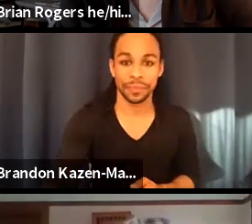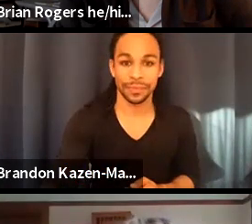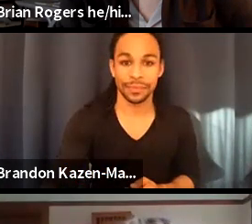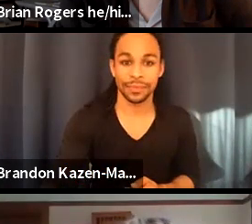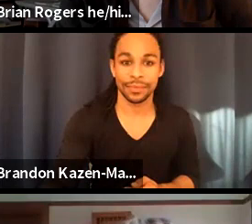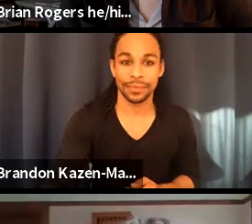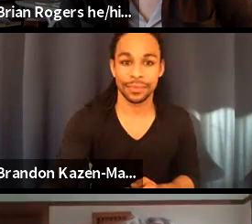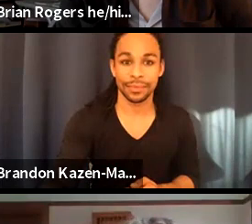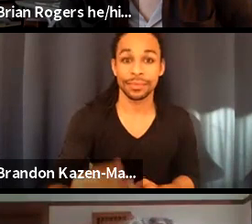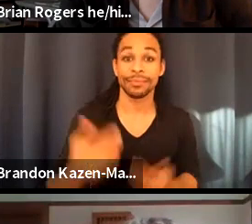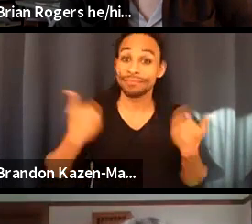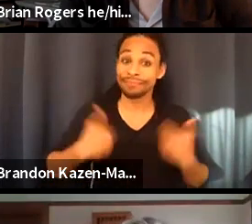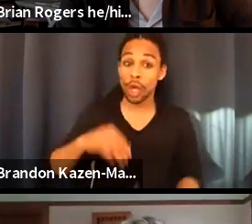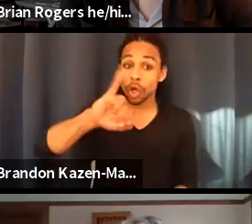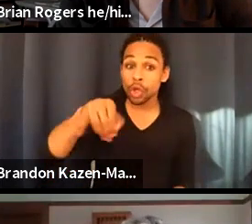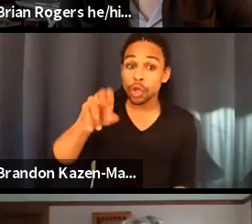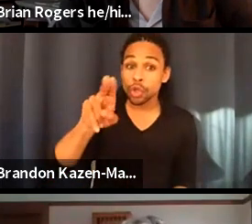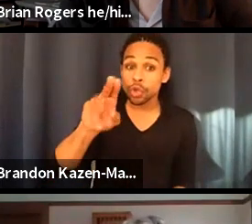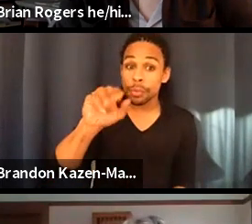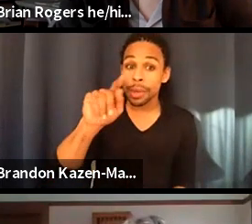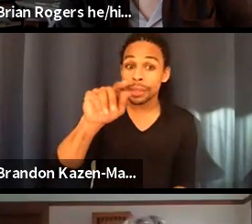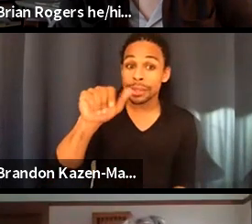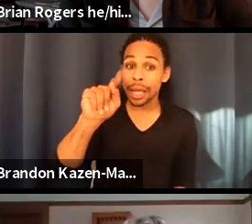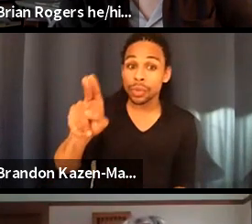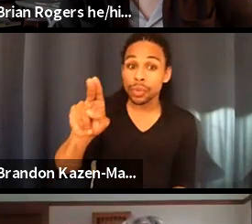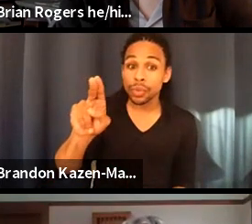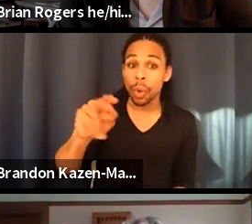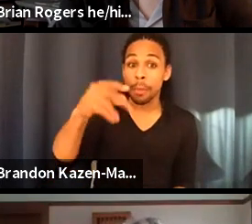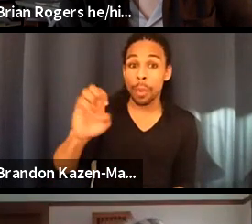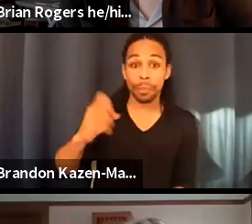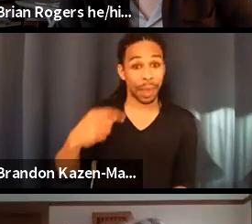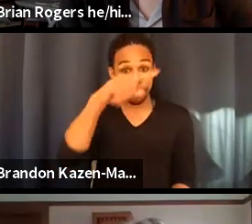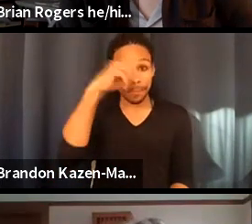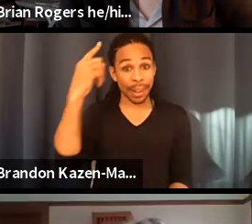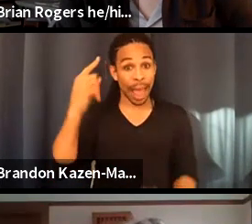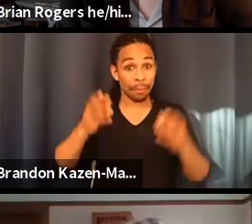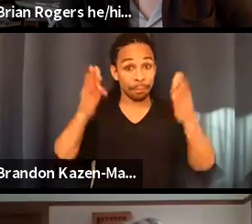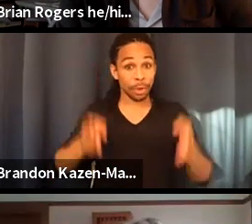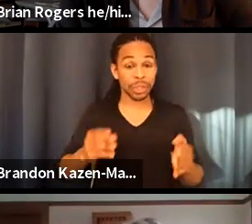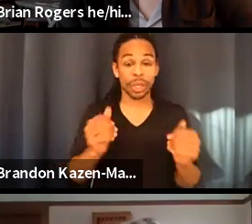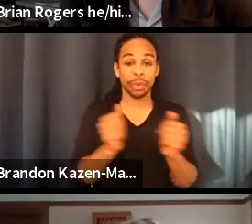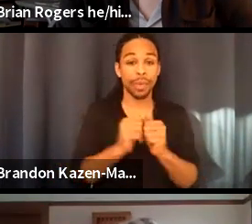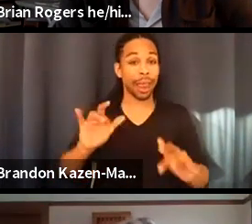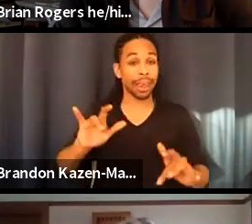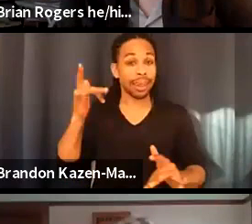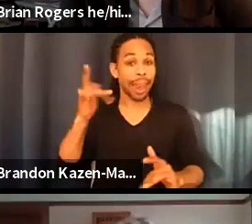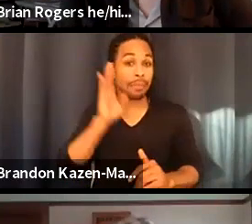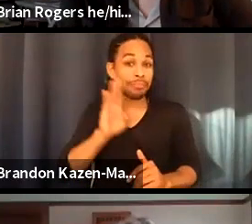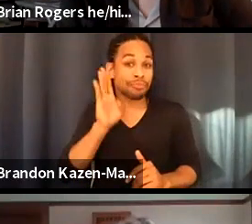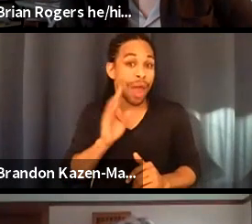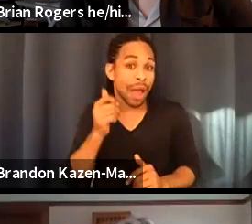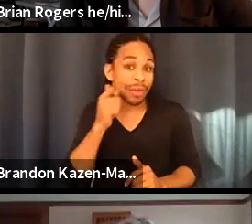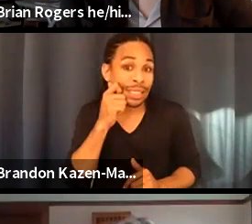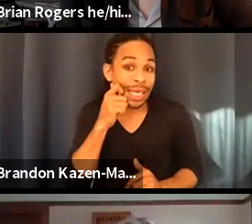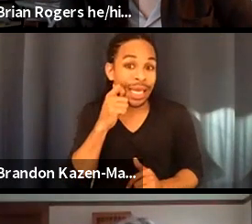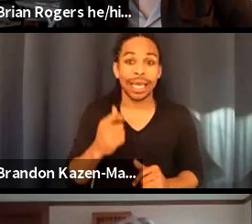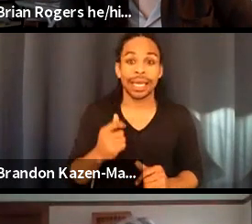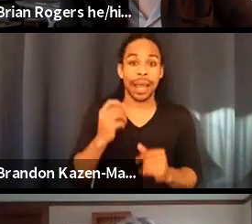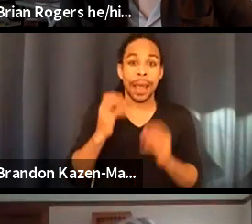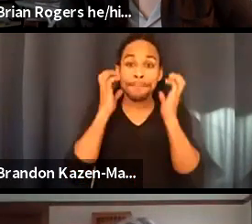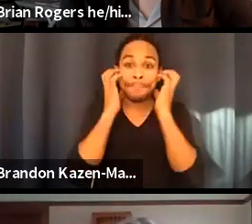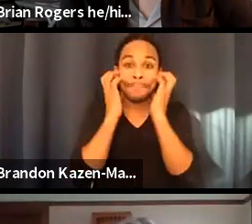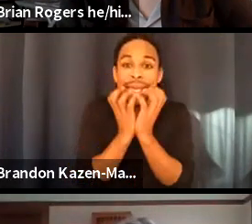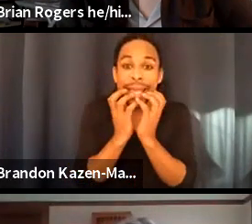I'm Jumatatu Poe, and I'm a black person with light brown skin with a growing beard on my face. I'm wearing a